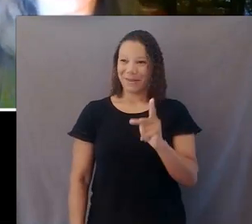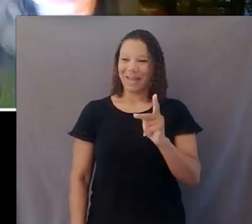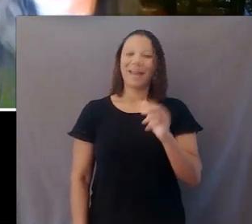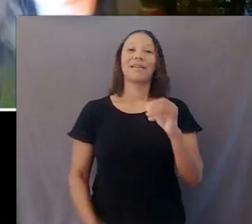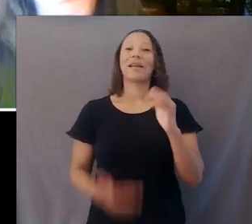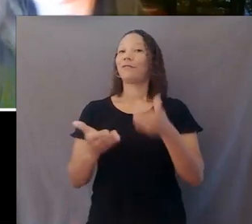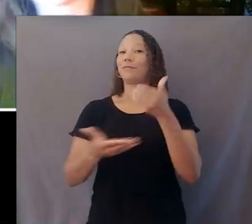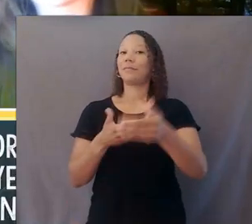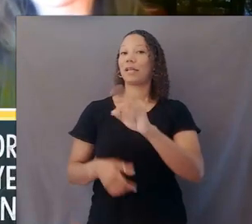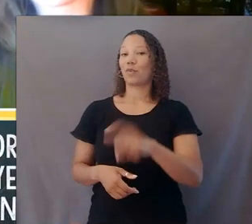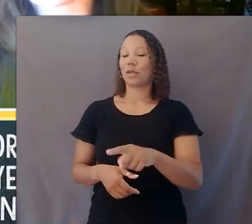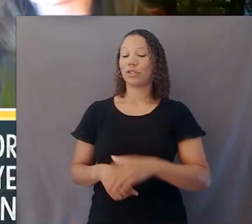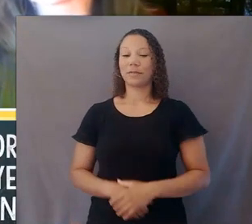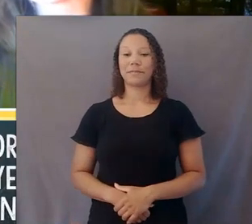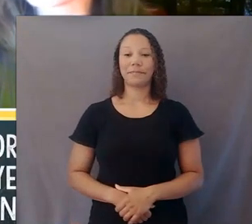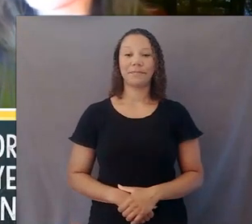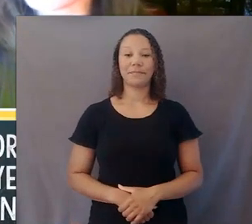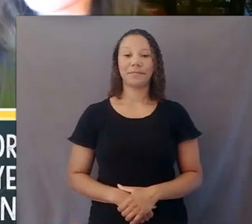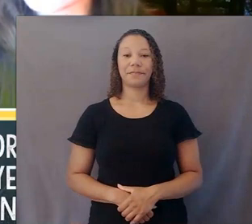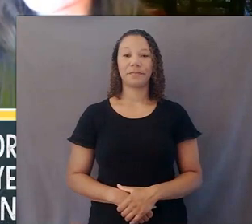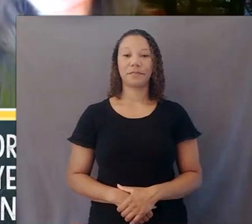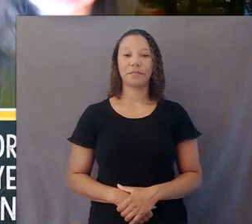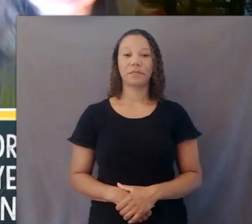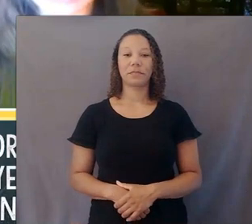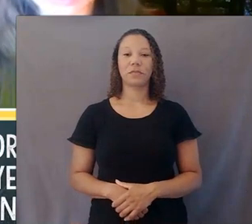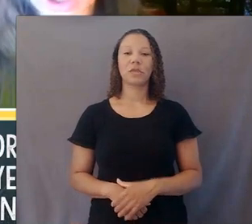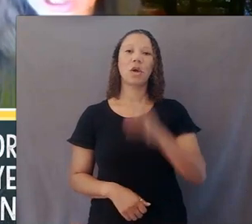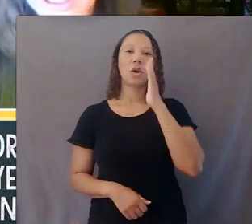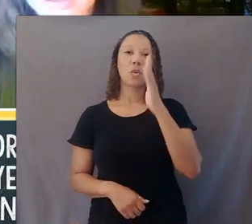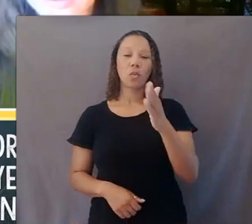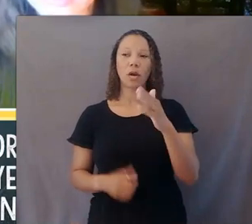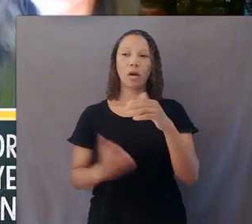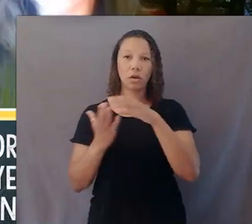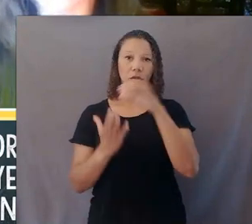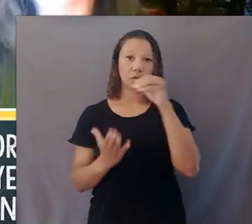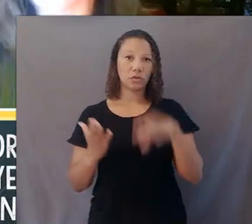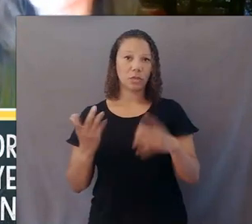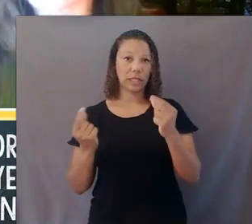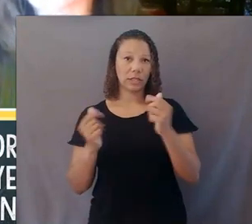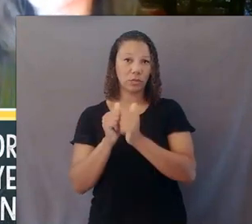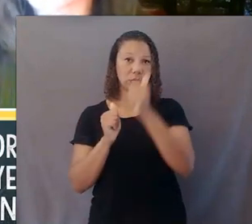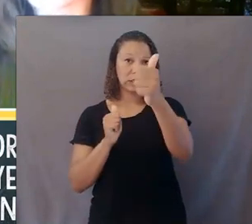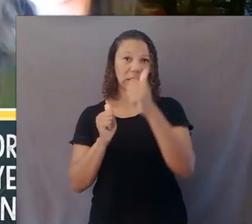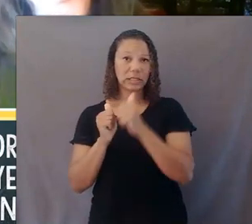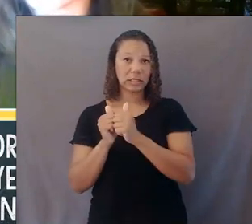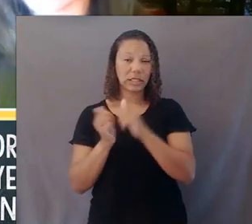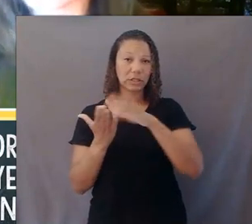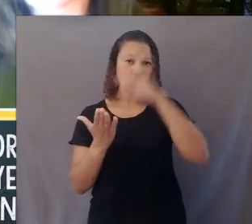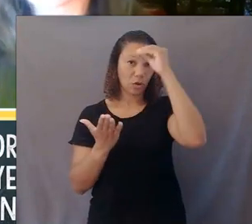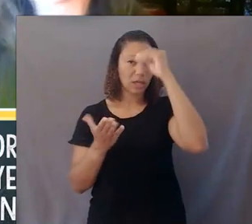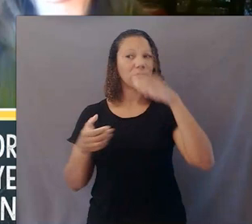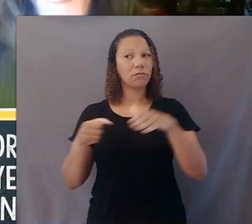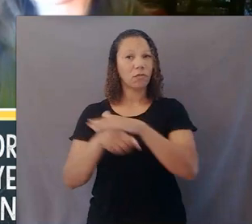next question. When will students in distance learning, especially if they're full distance learning, even at